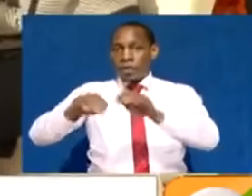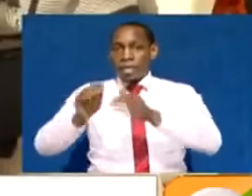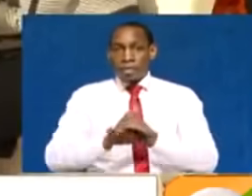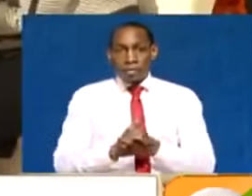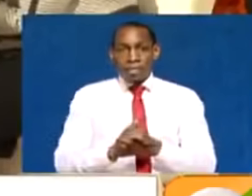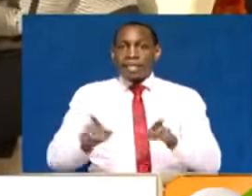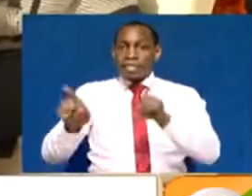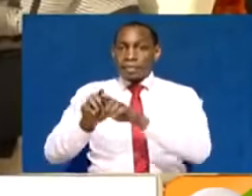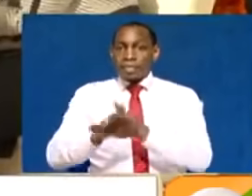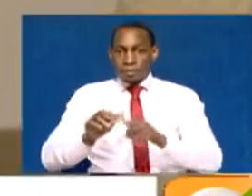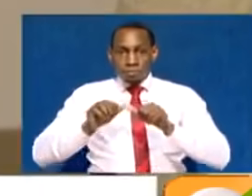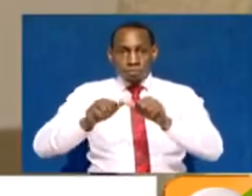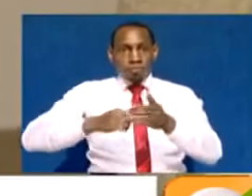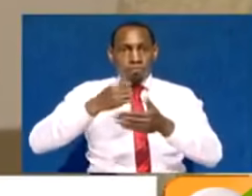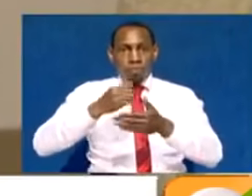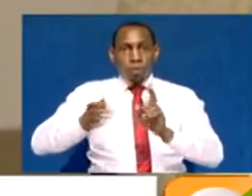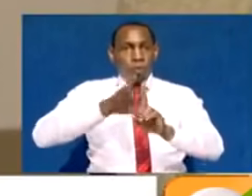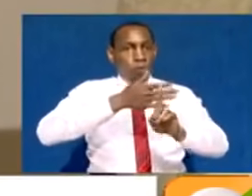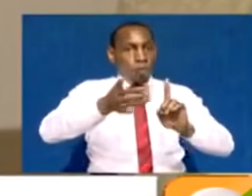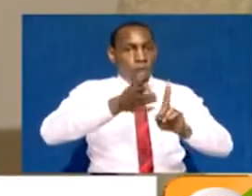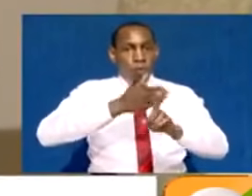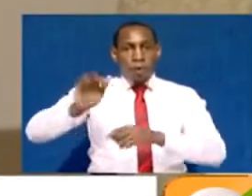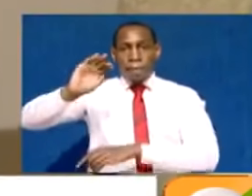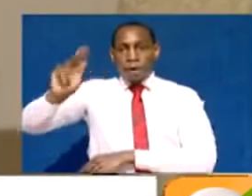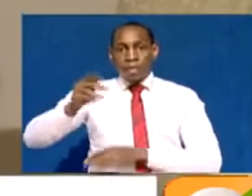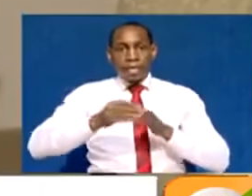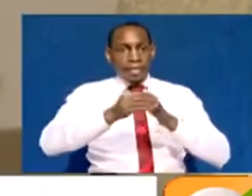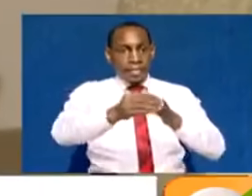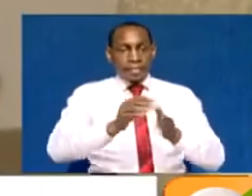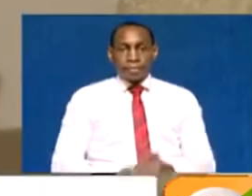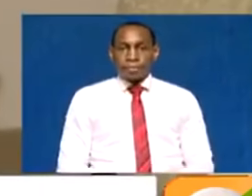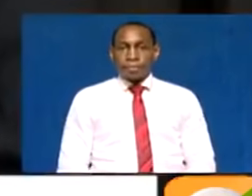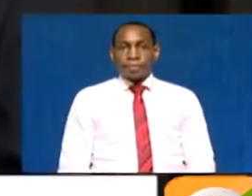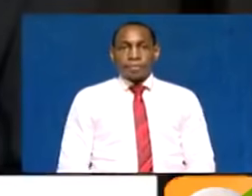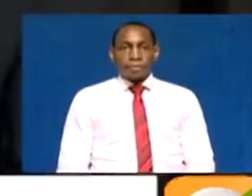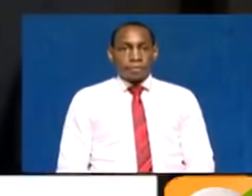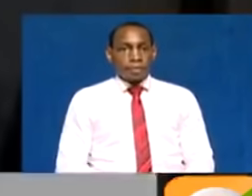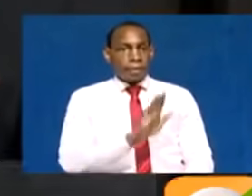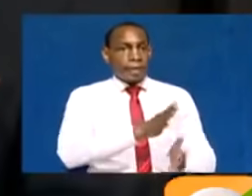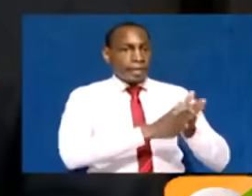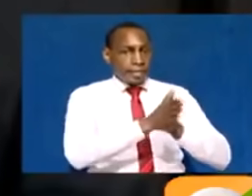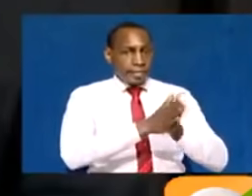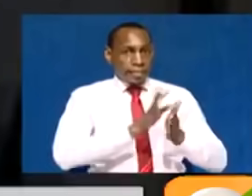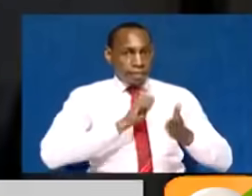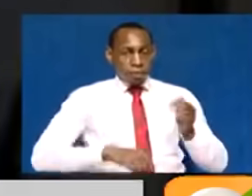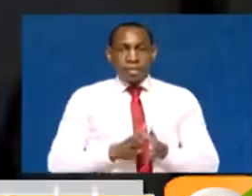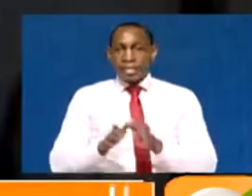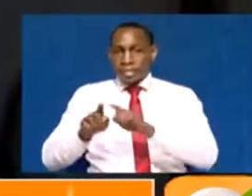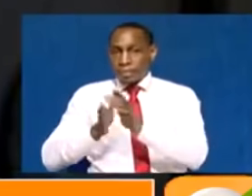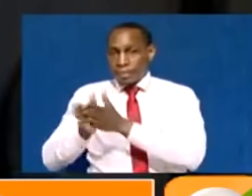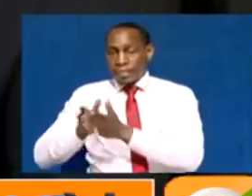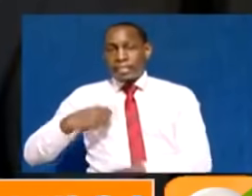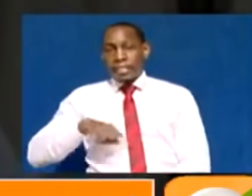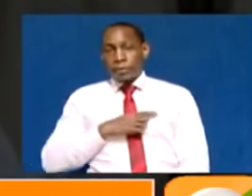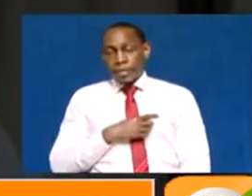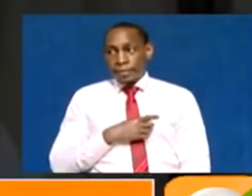bearer, nevertheless sustained their charm offensive on the Mount Kenya leaders. What you are interested in is exactly what we